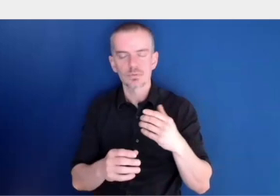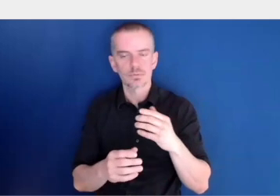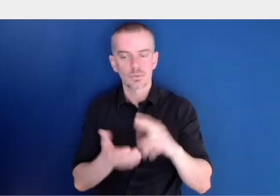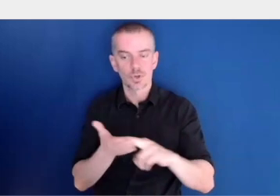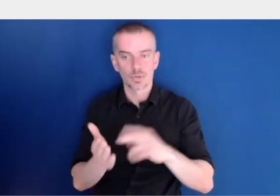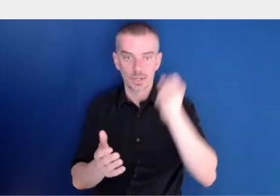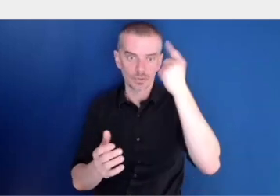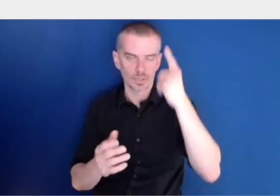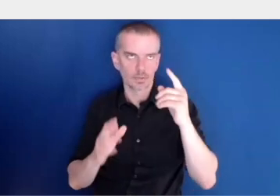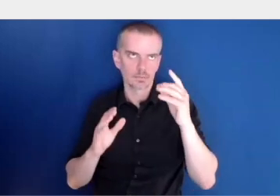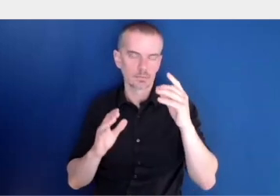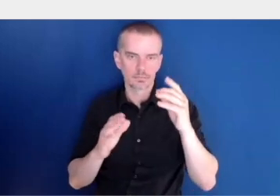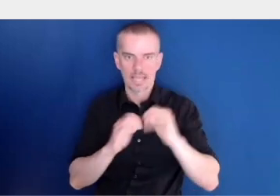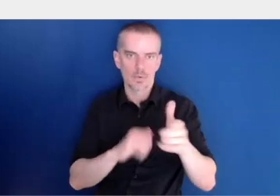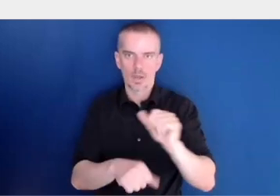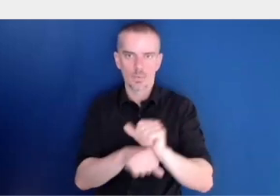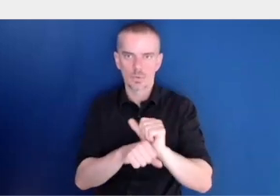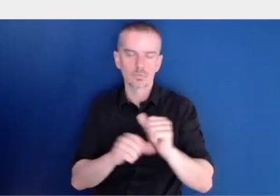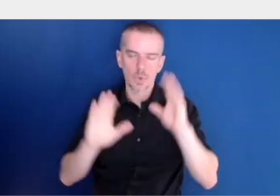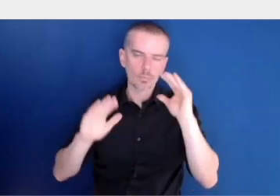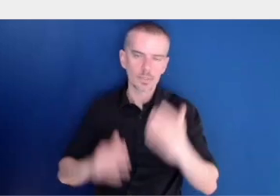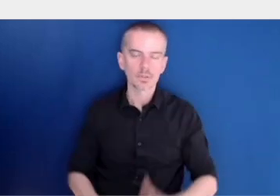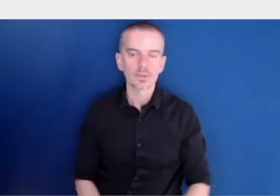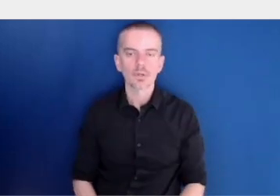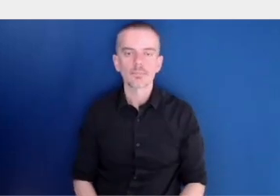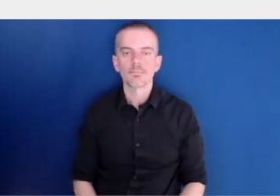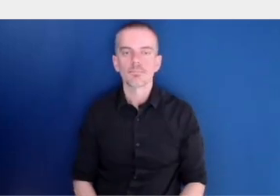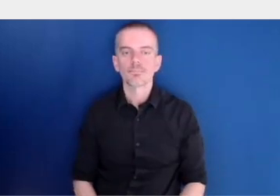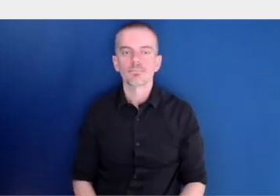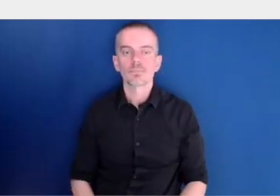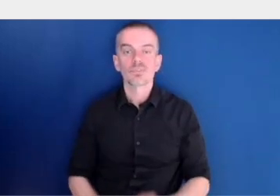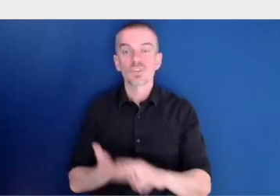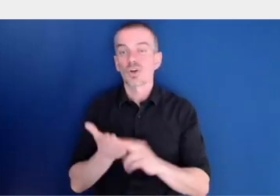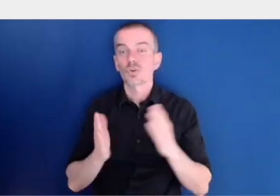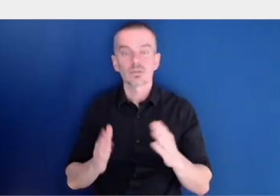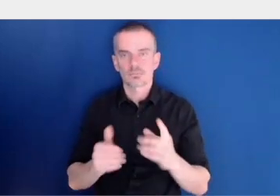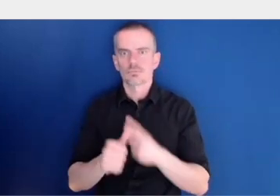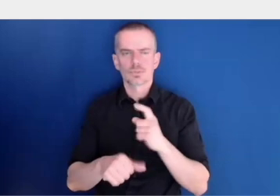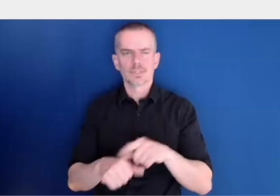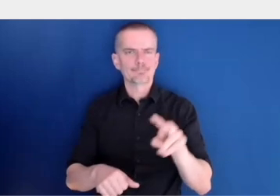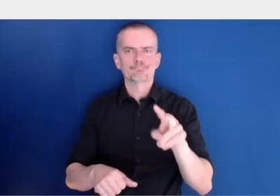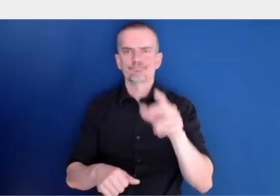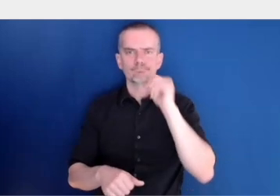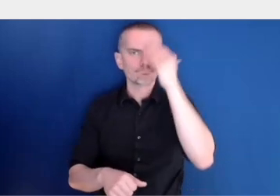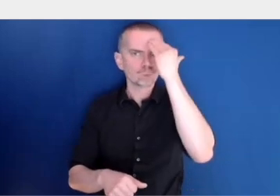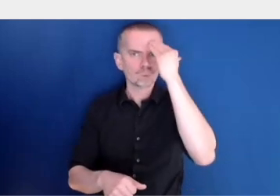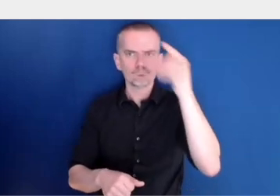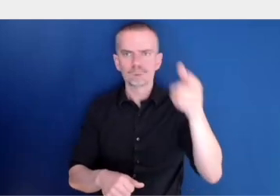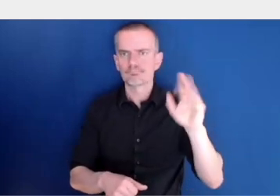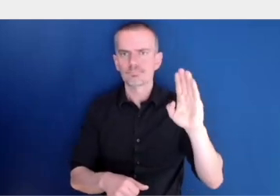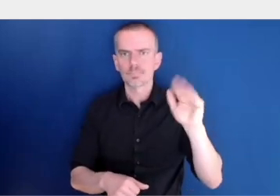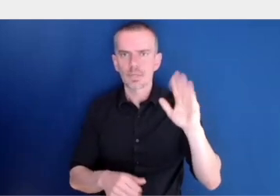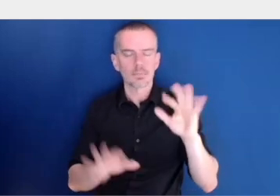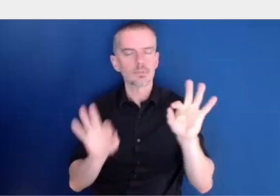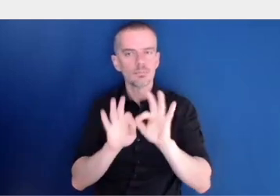that works. If they haven't done that before, haven't dealt with that before, just make sure to work